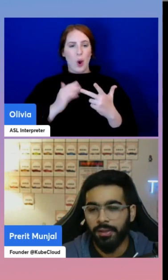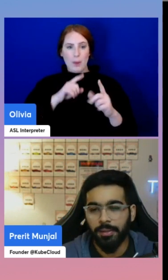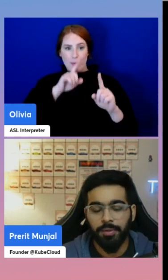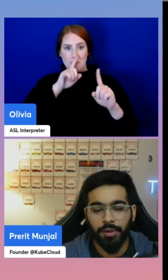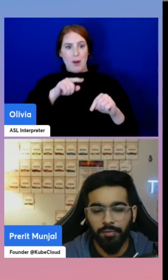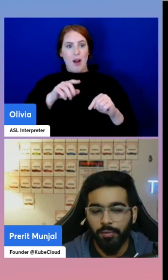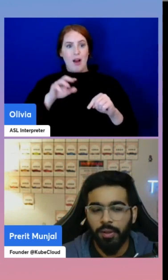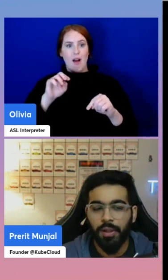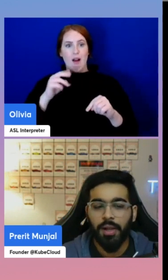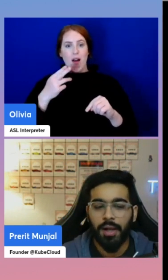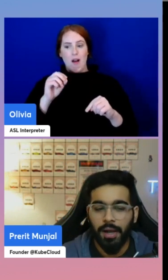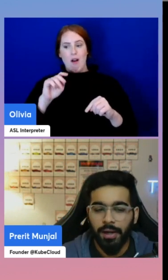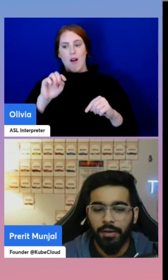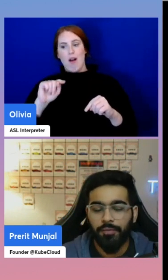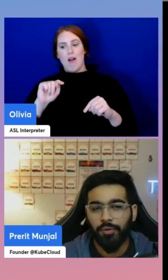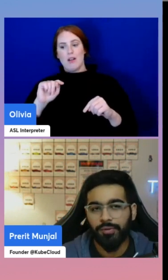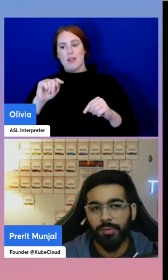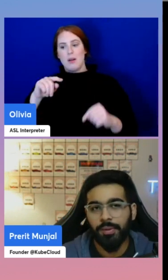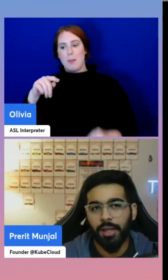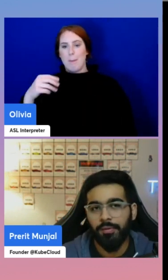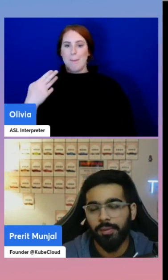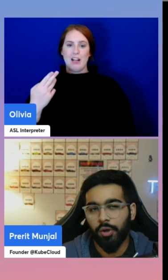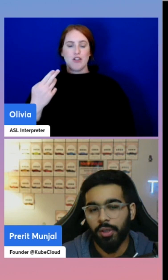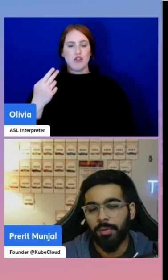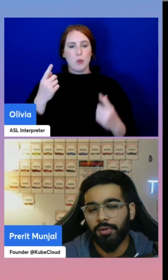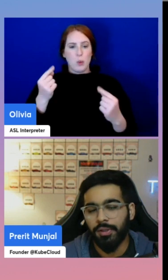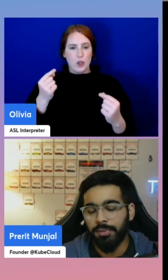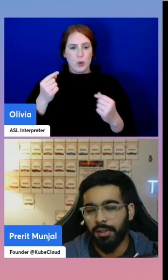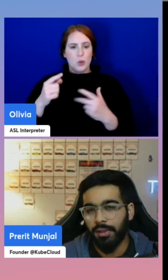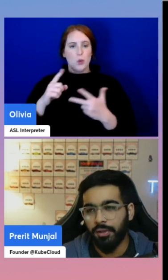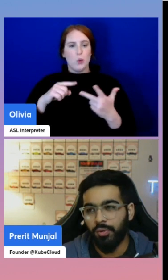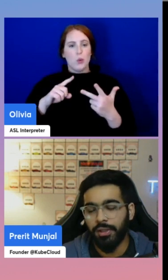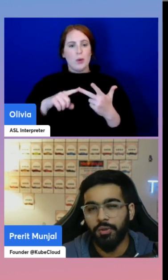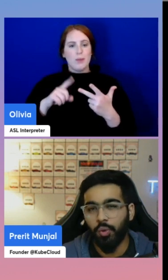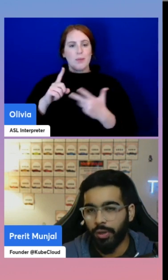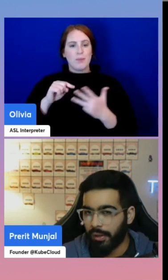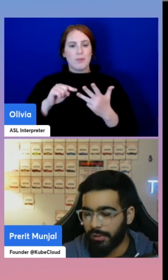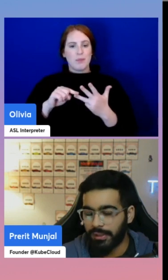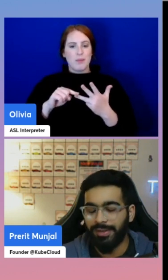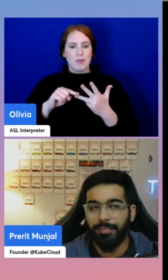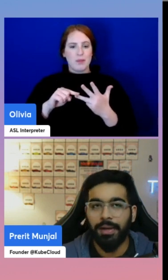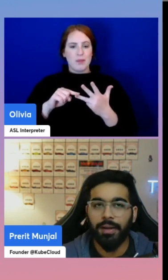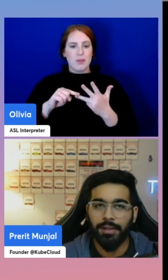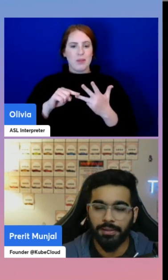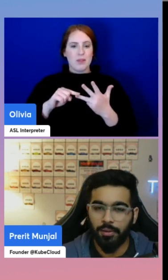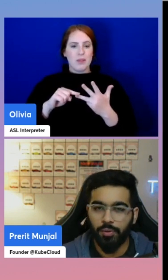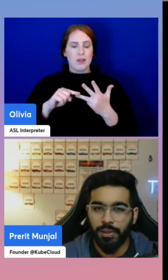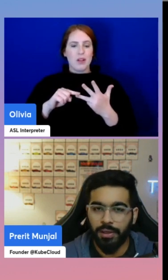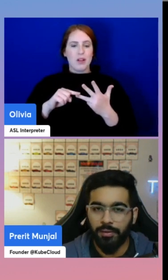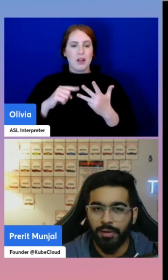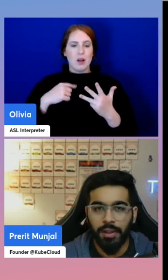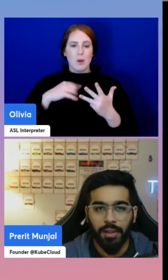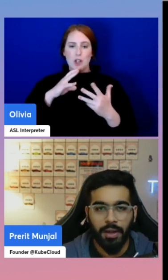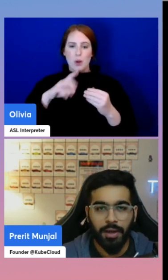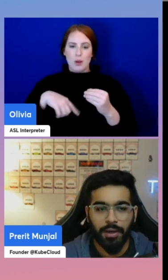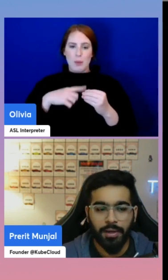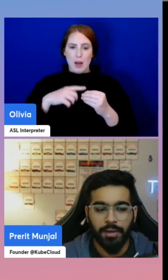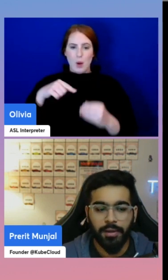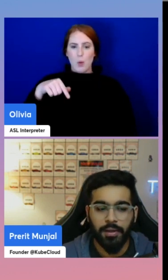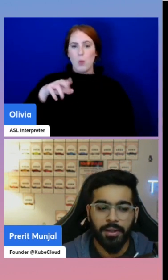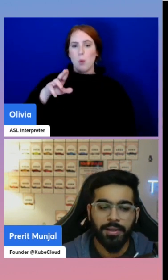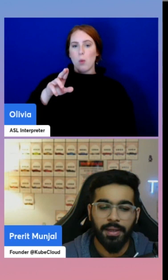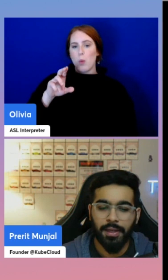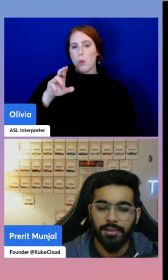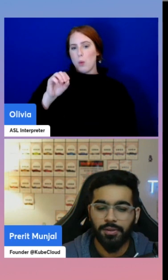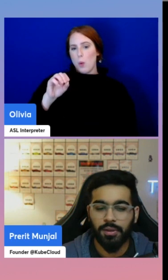architecture in depth review. And fourth will be, I will be talking about something known as quotas and metrics in Google Cloud.